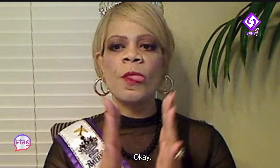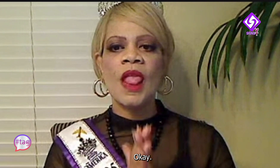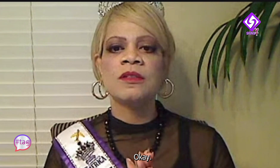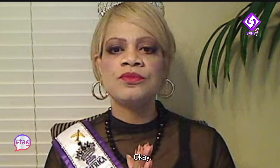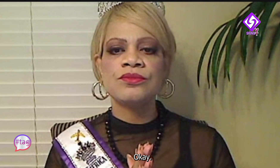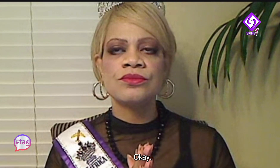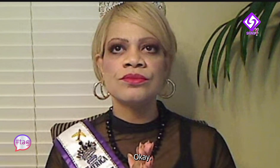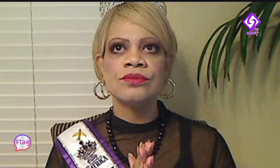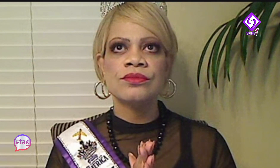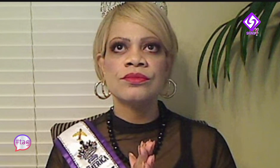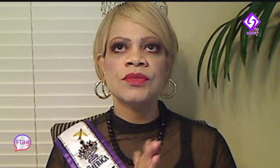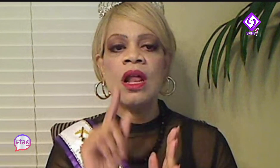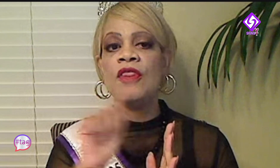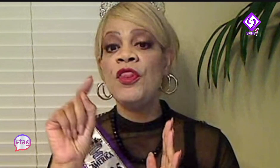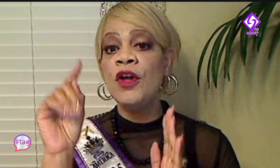Okay.